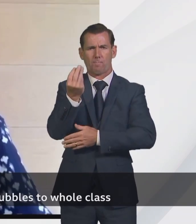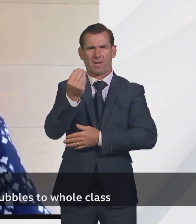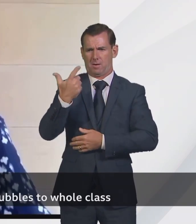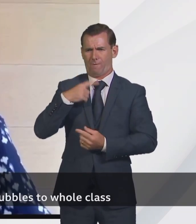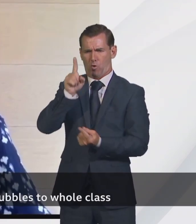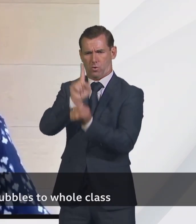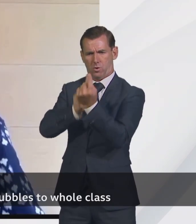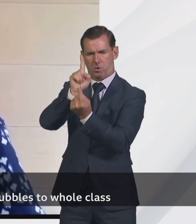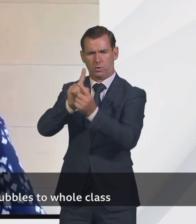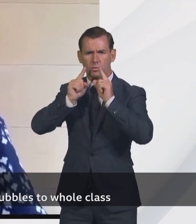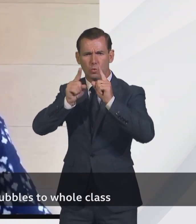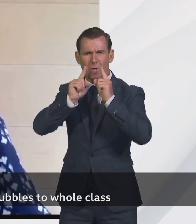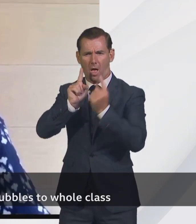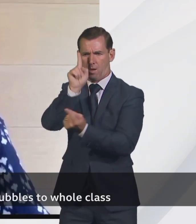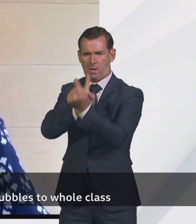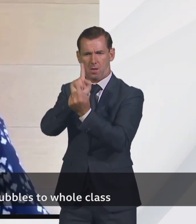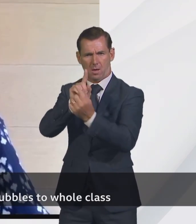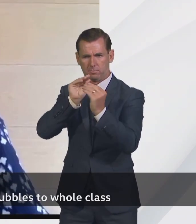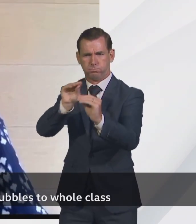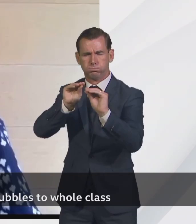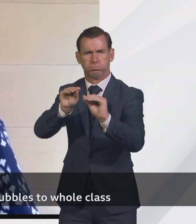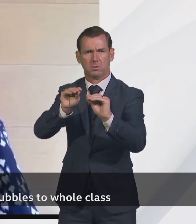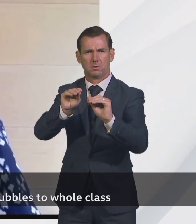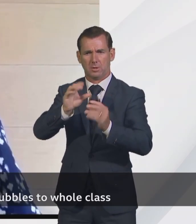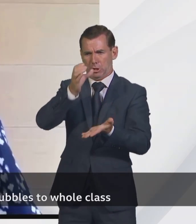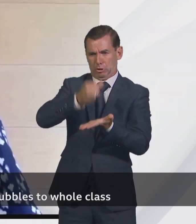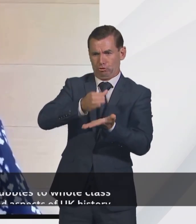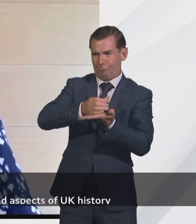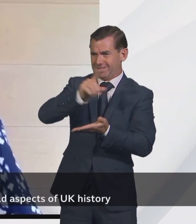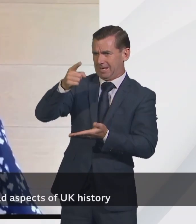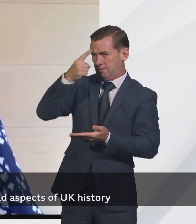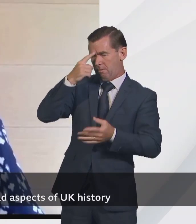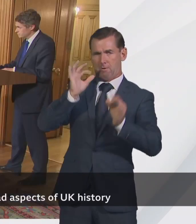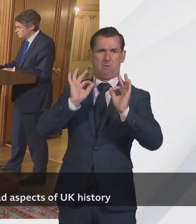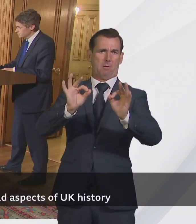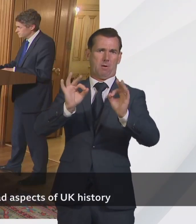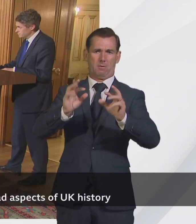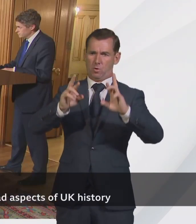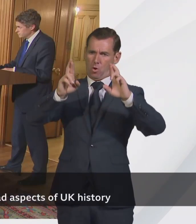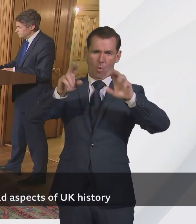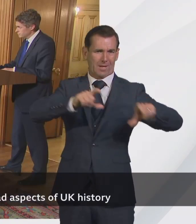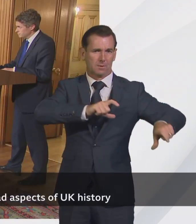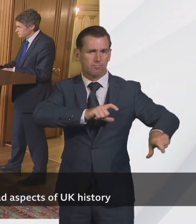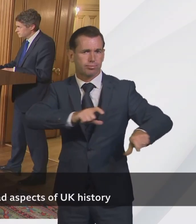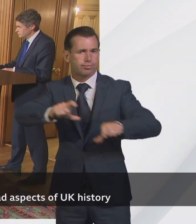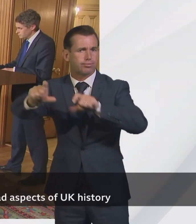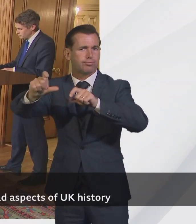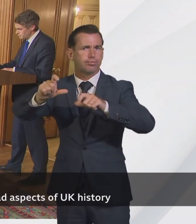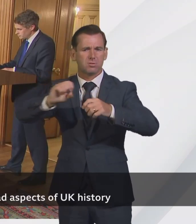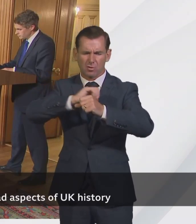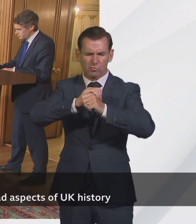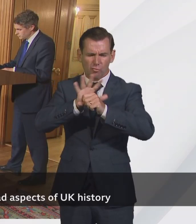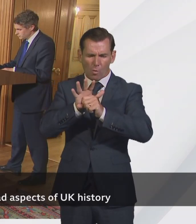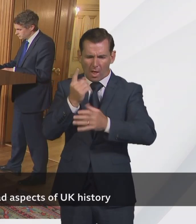be. And that is what I want to see everyone teaching in schools right across the United